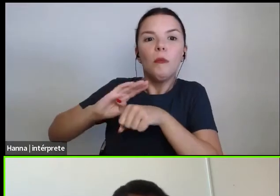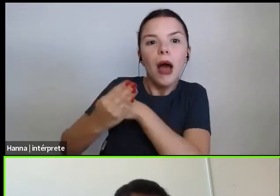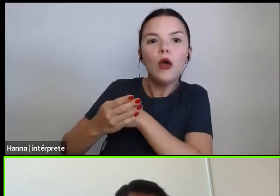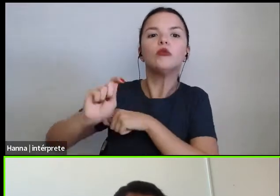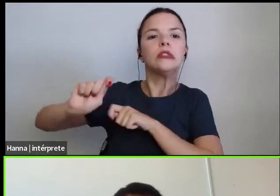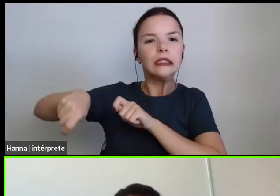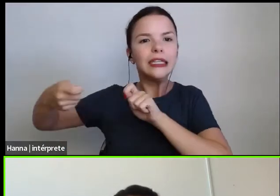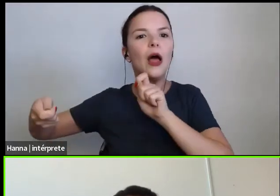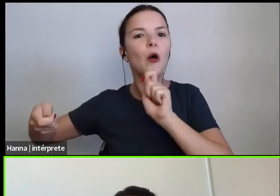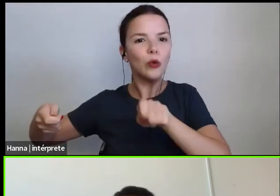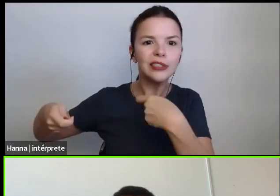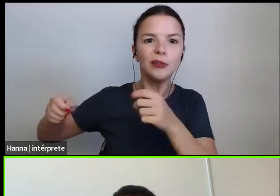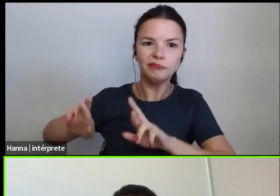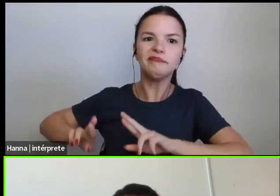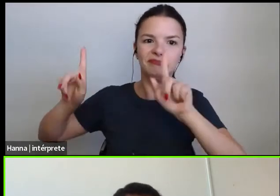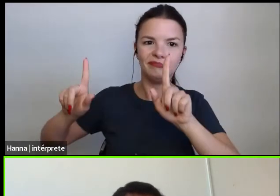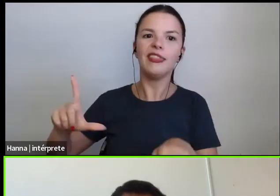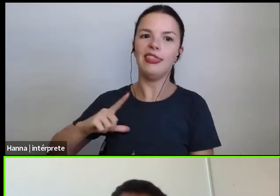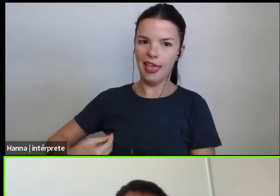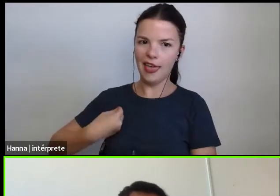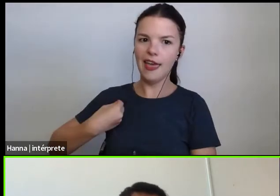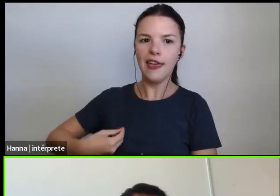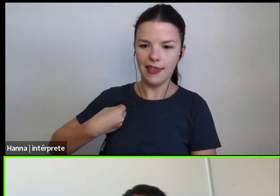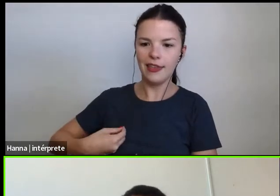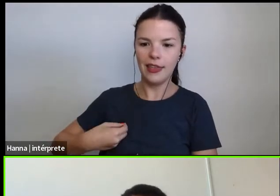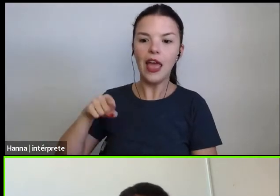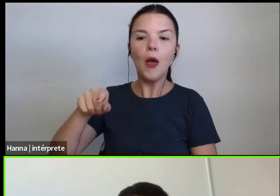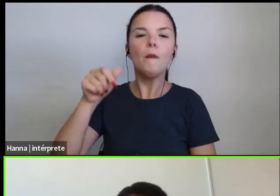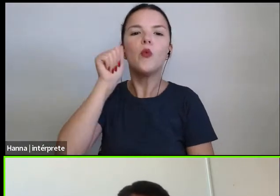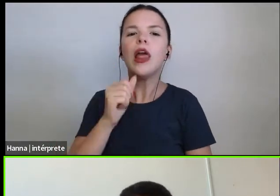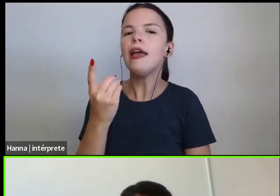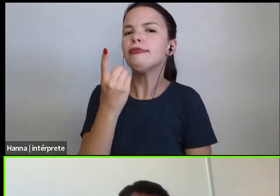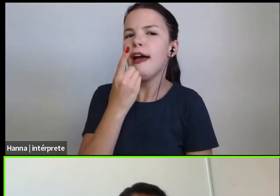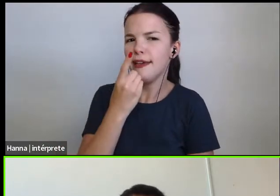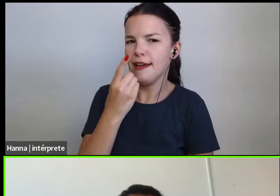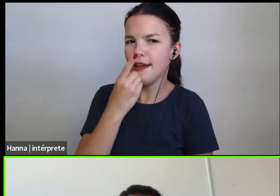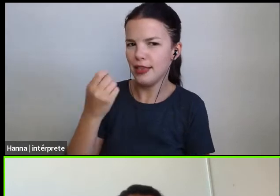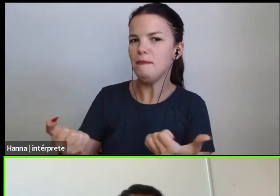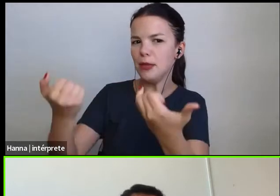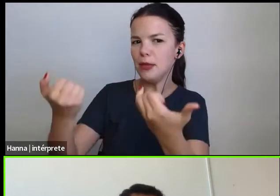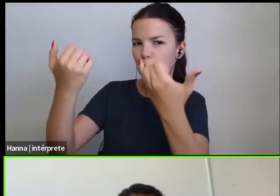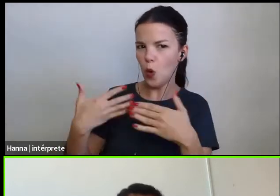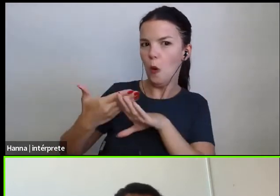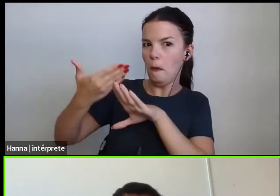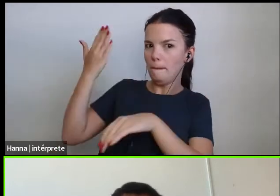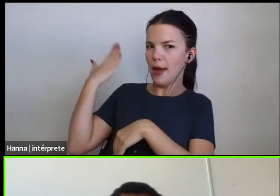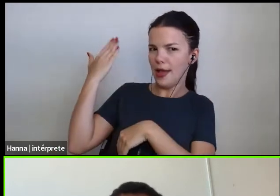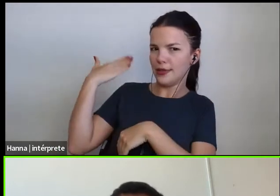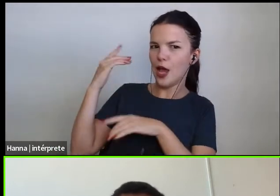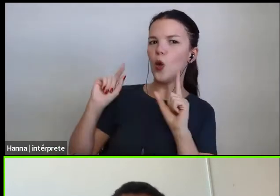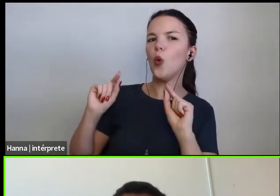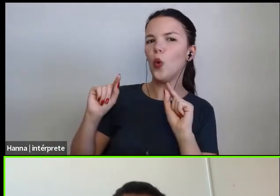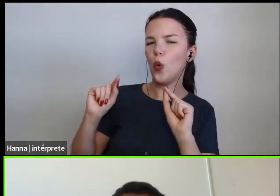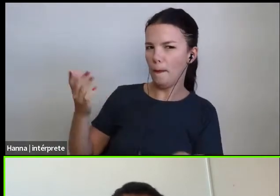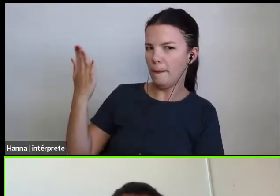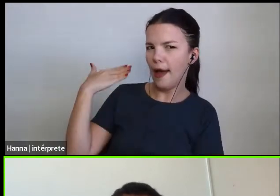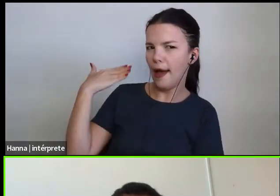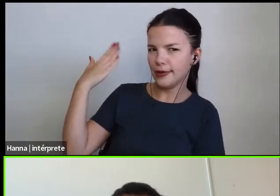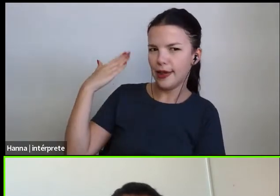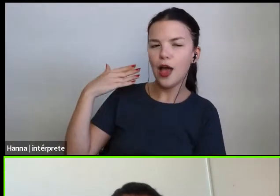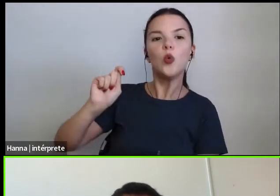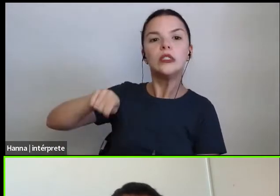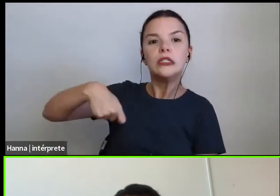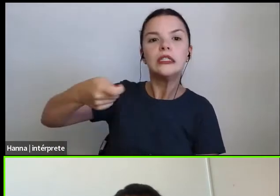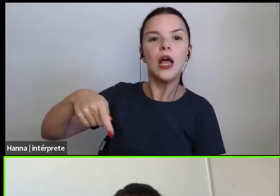Diane told me that in the past, so according to one of her informants, in the past, the sign